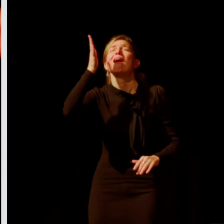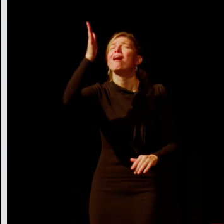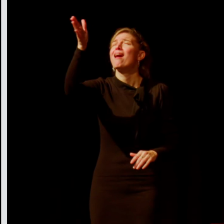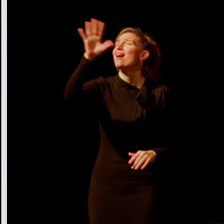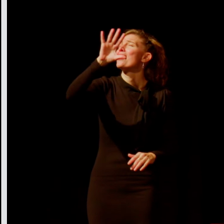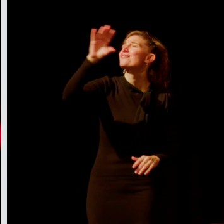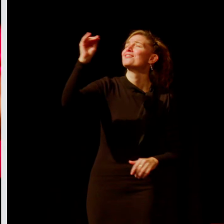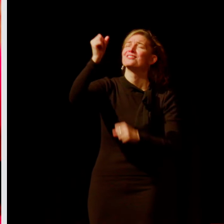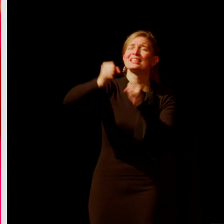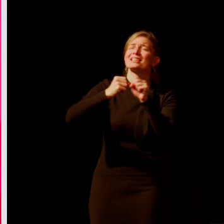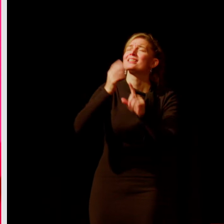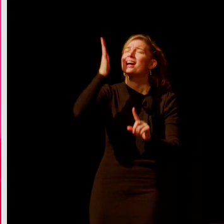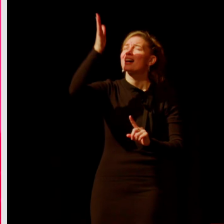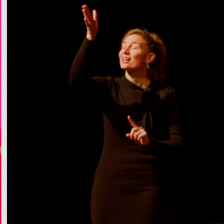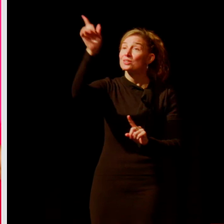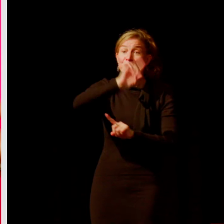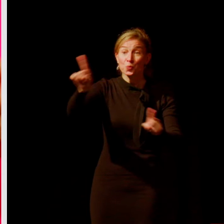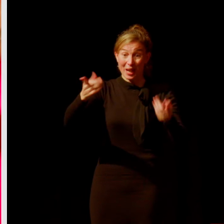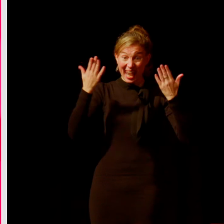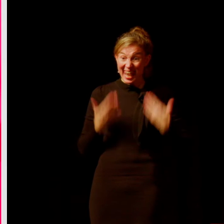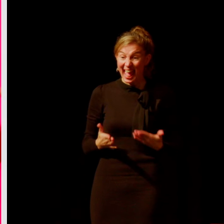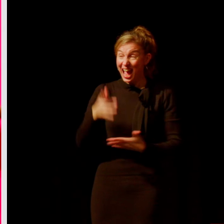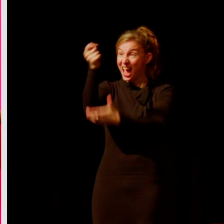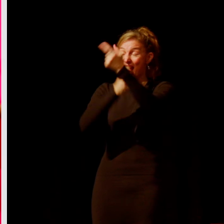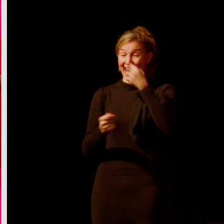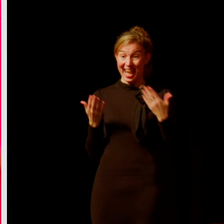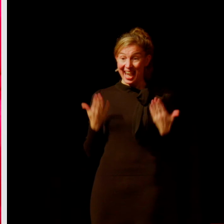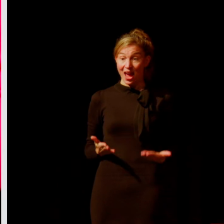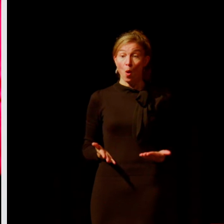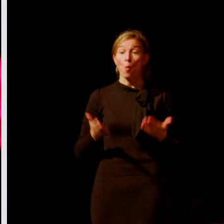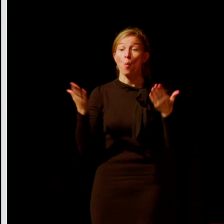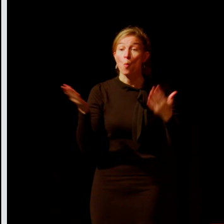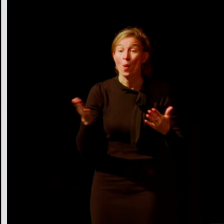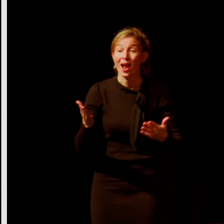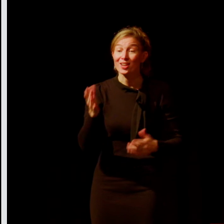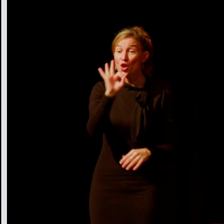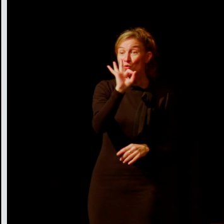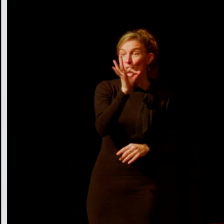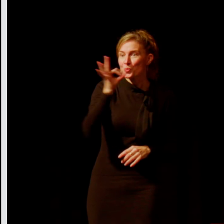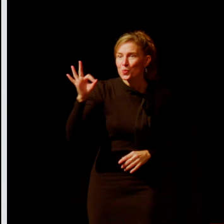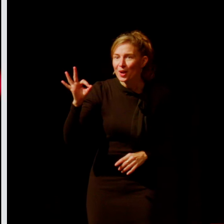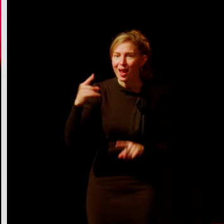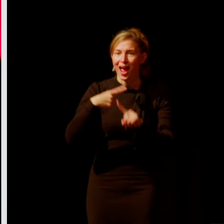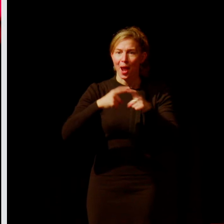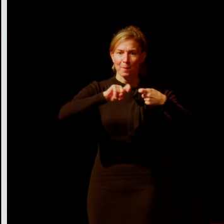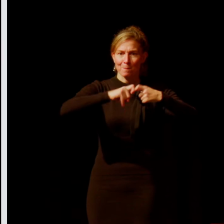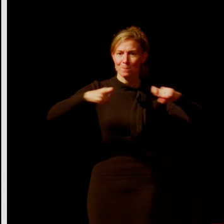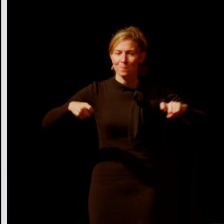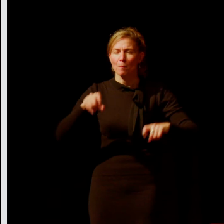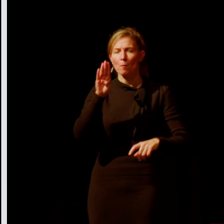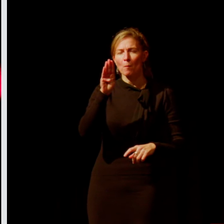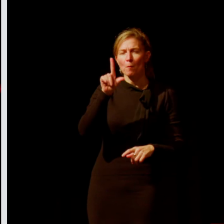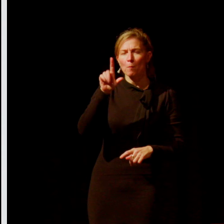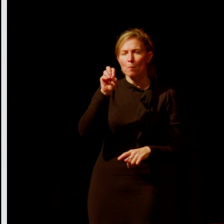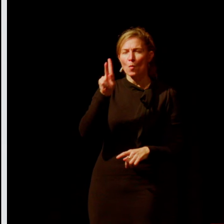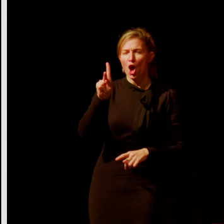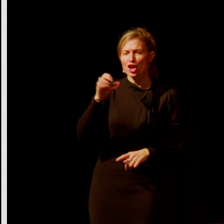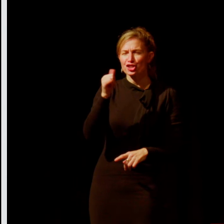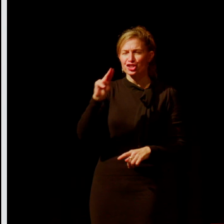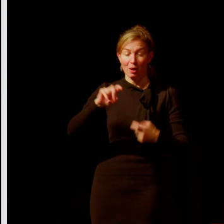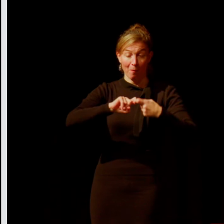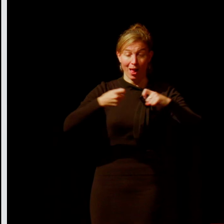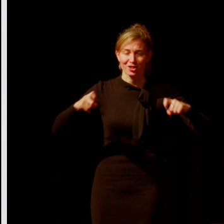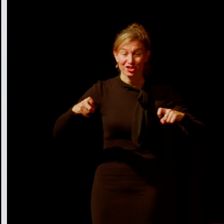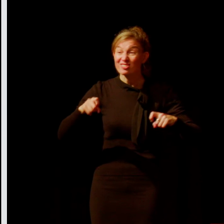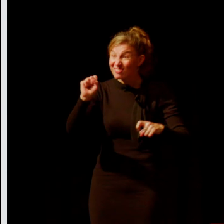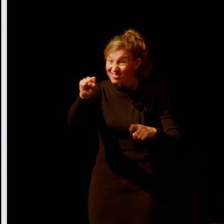utopia. It's here and it's now, and it's called blockchain and cryptocurrency. Yes, you heard me, blockchain